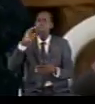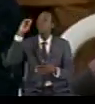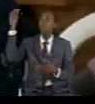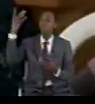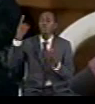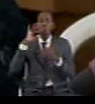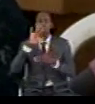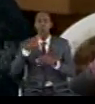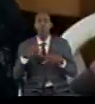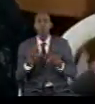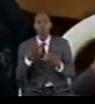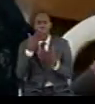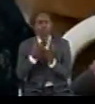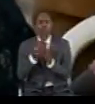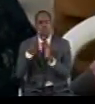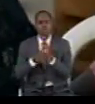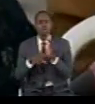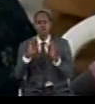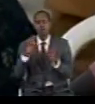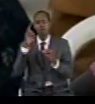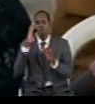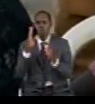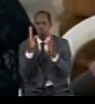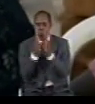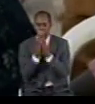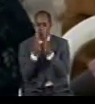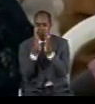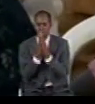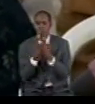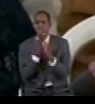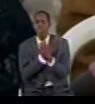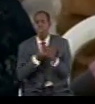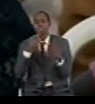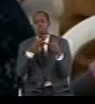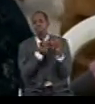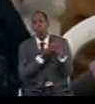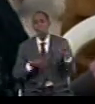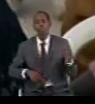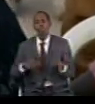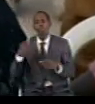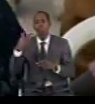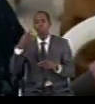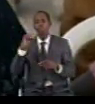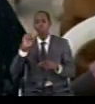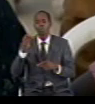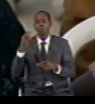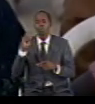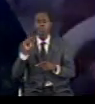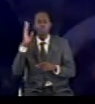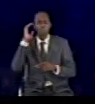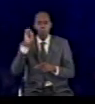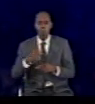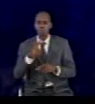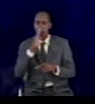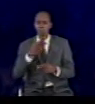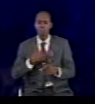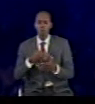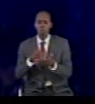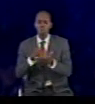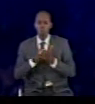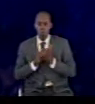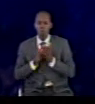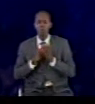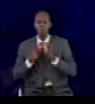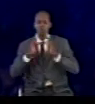the goodness of god praying now pray talk to god in prayer i said lord goshen must be my own inheritance sweden a goshen